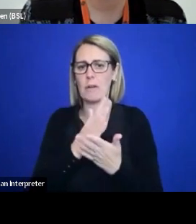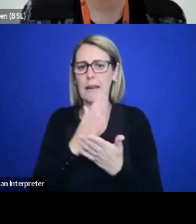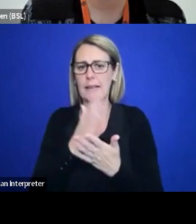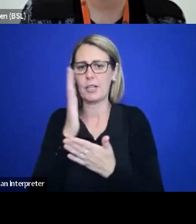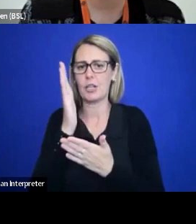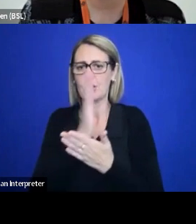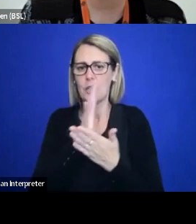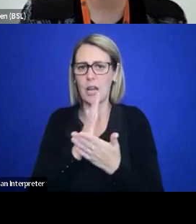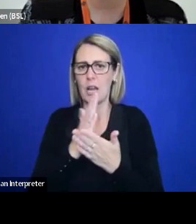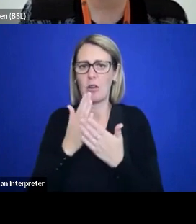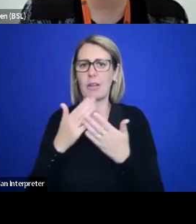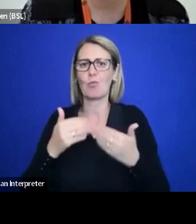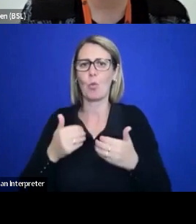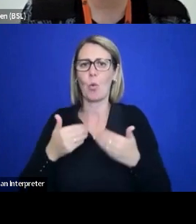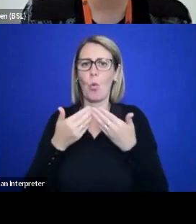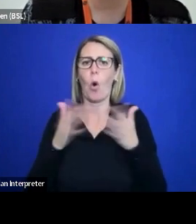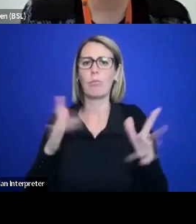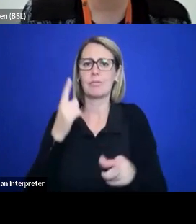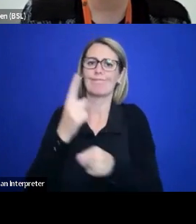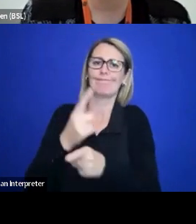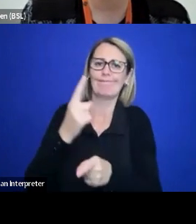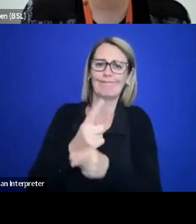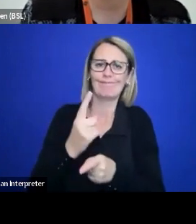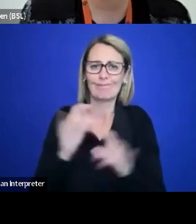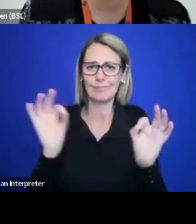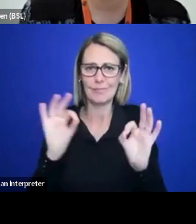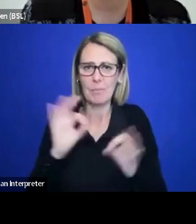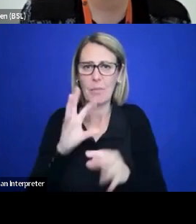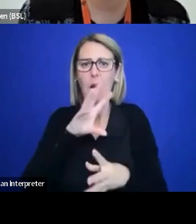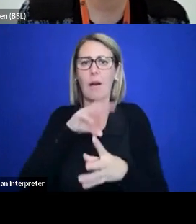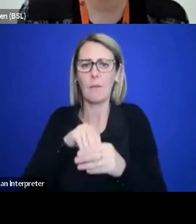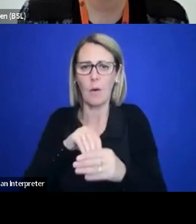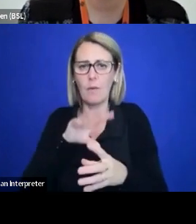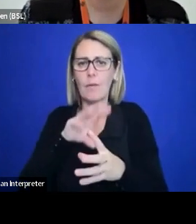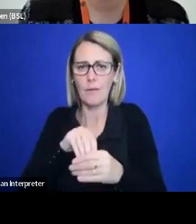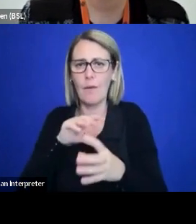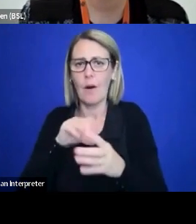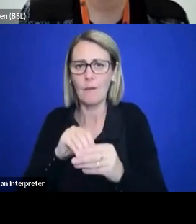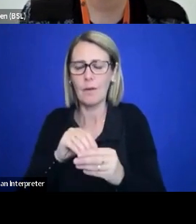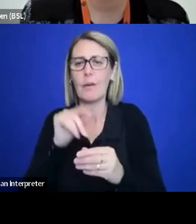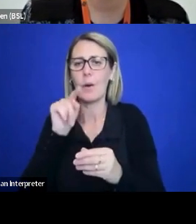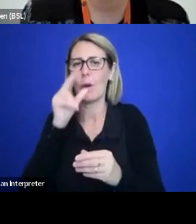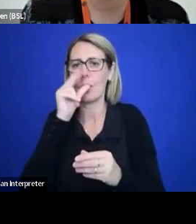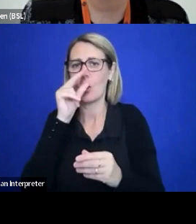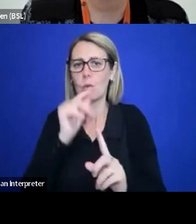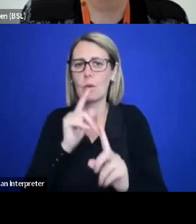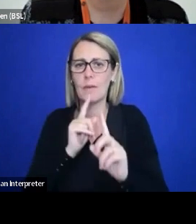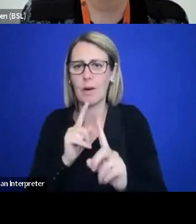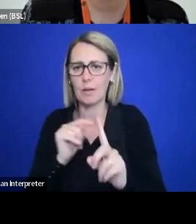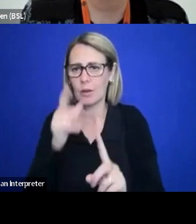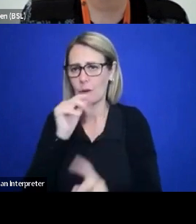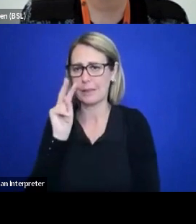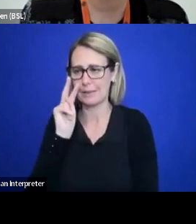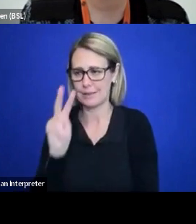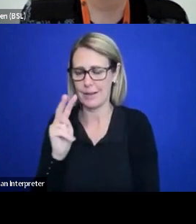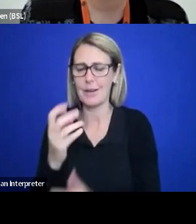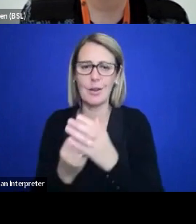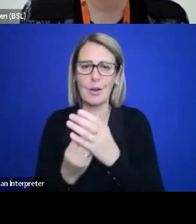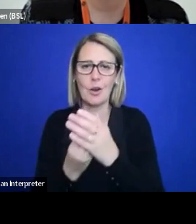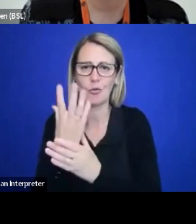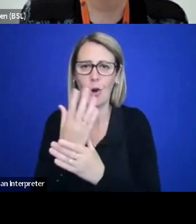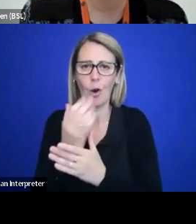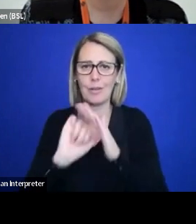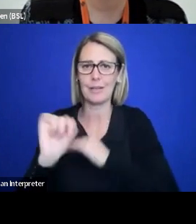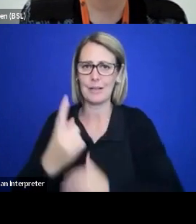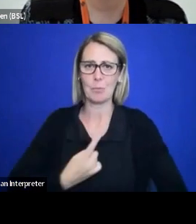that much. But after a while of being involved and being a youth advisor, I could see the growth in his personality,